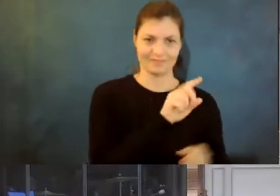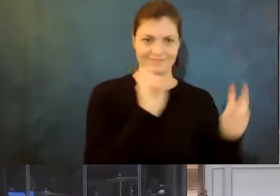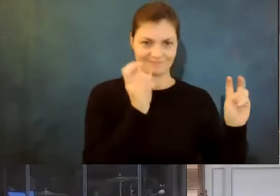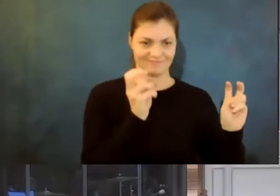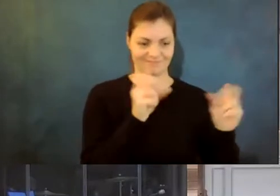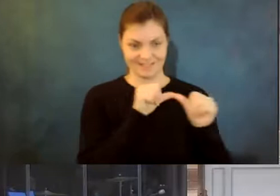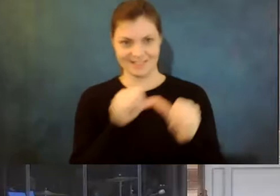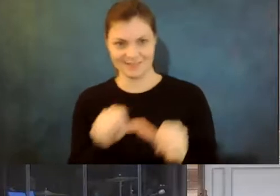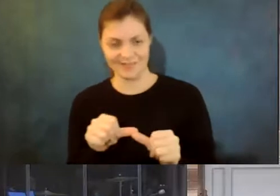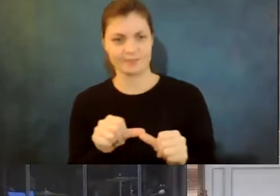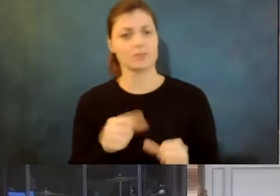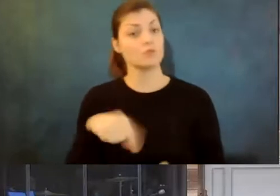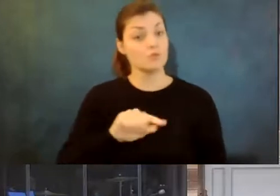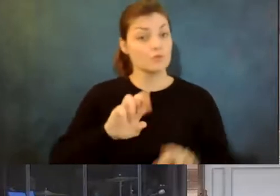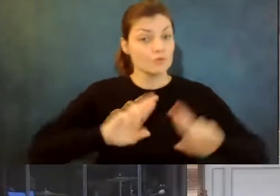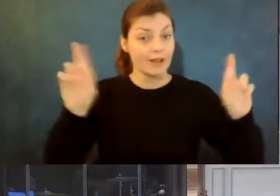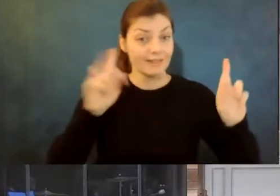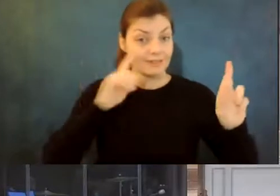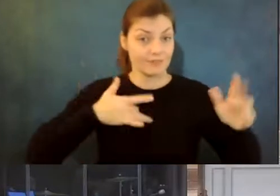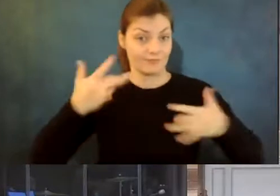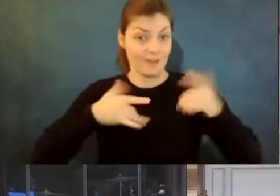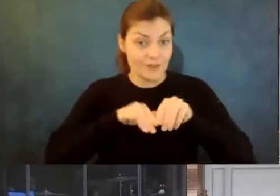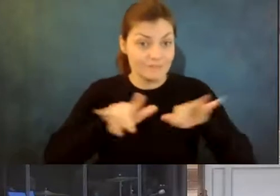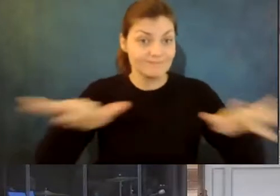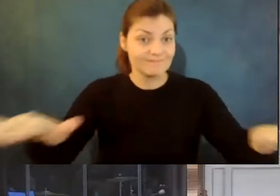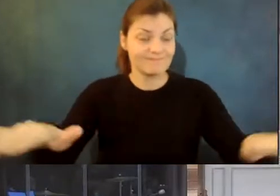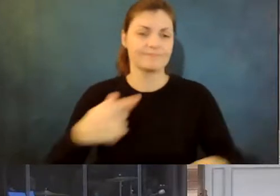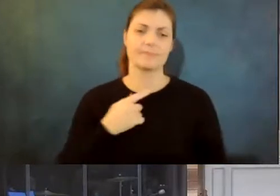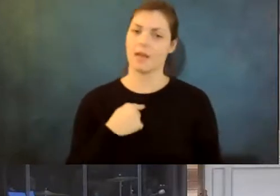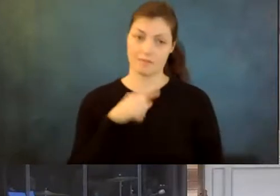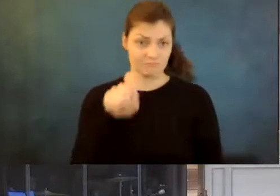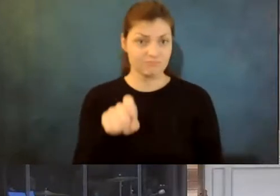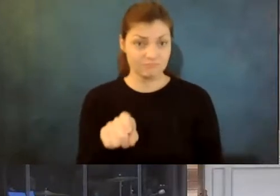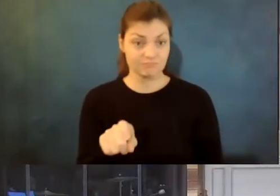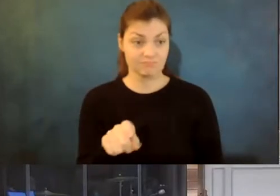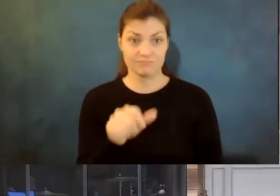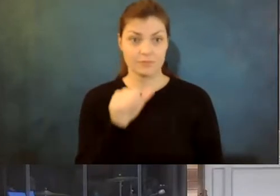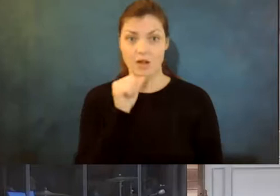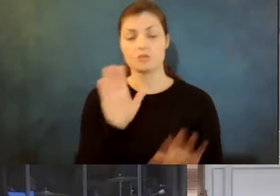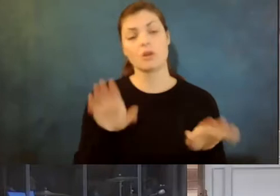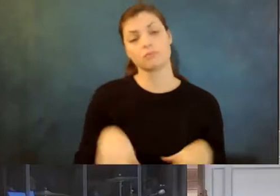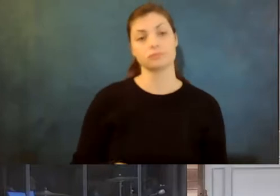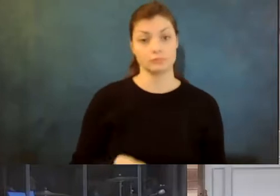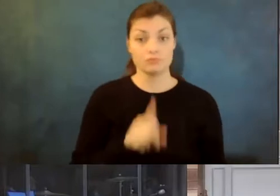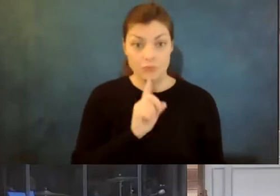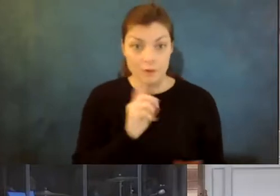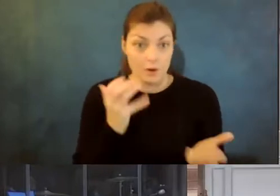is, are you ready for revival? And I ask it as a question, not rhetorical. Are you?